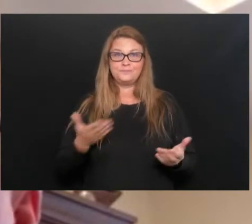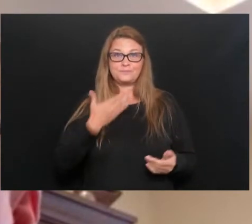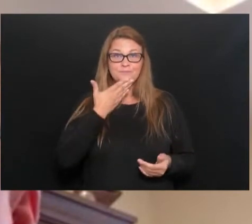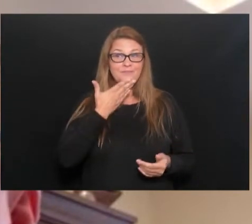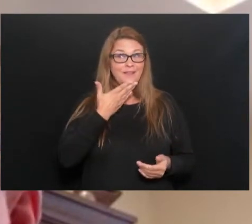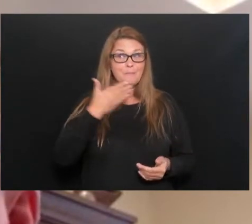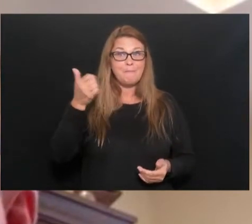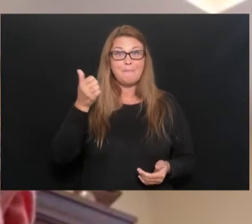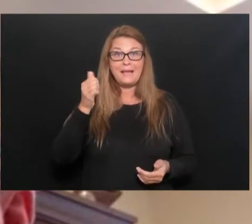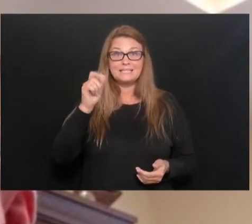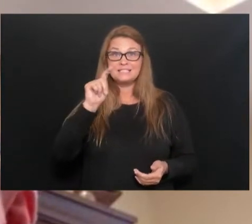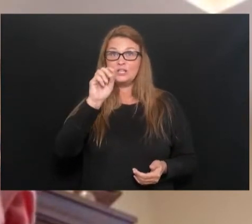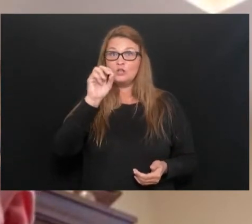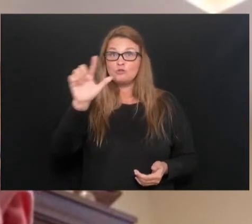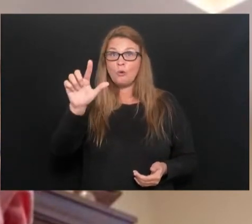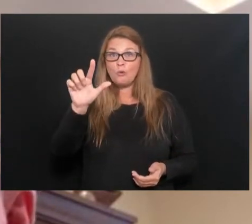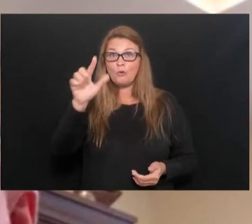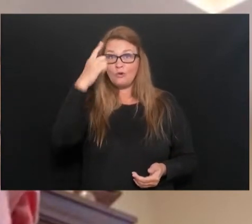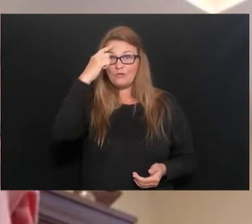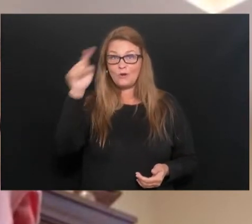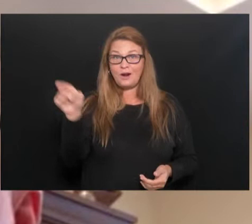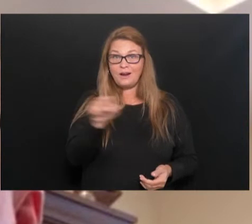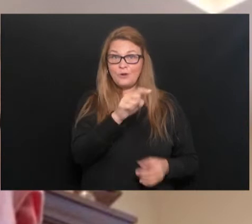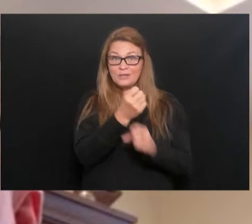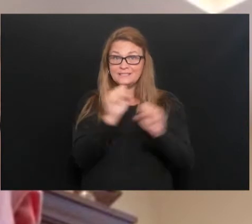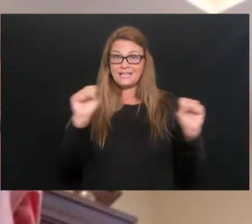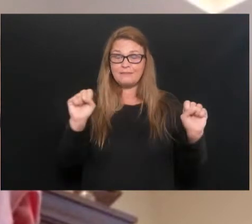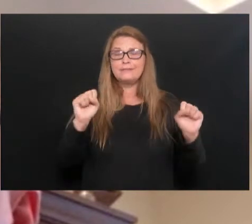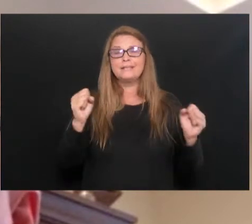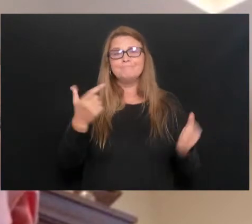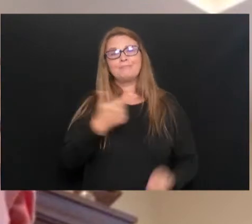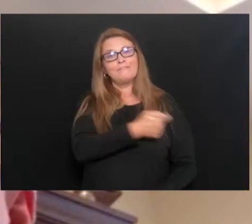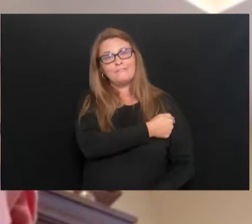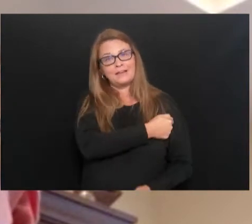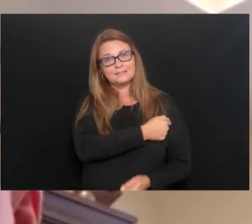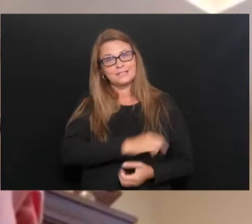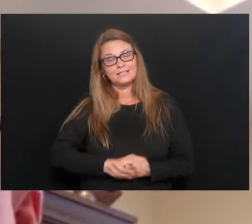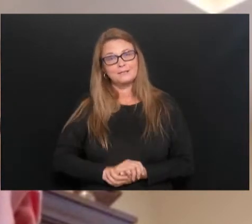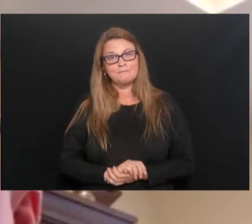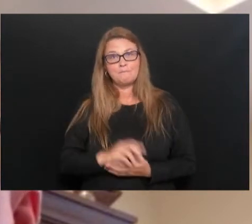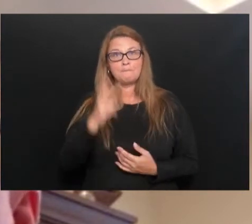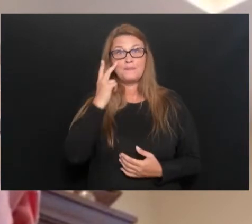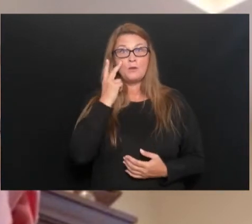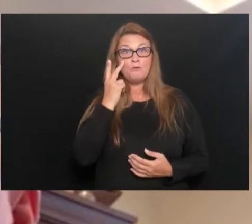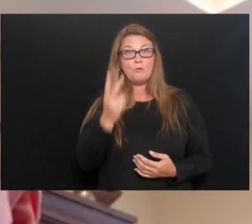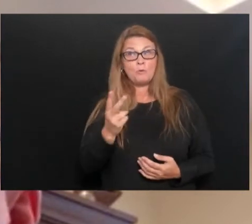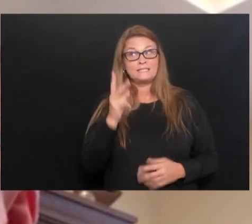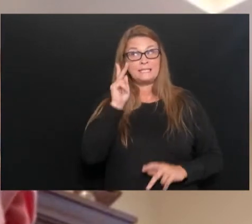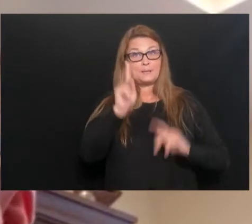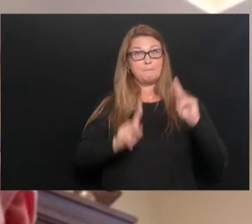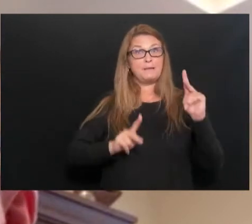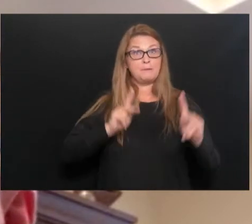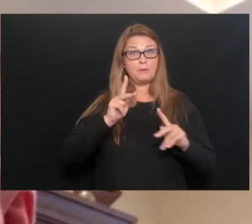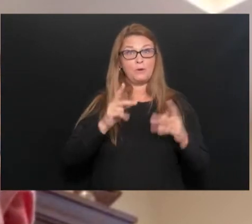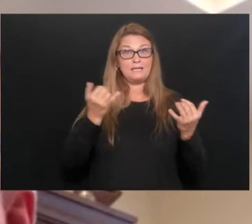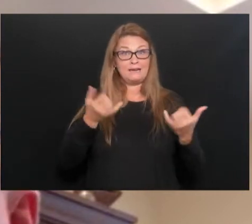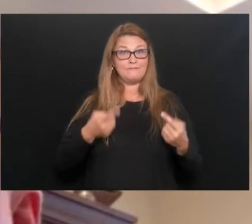we have is the vaccine. We do see continued uptake in the vaccine